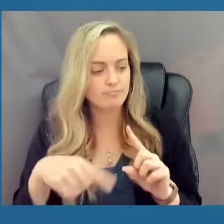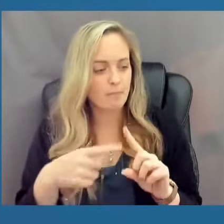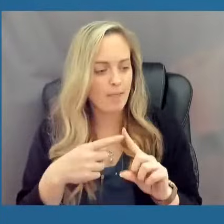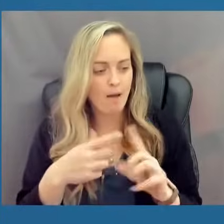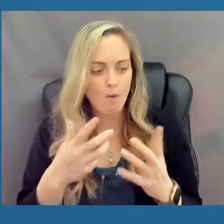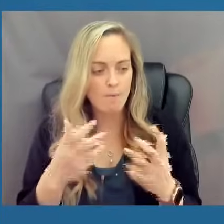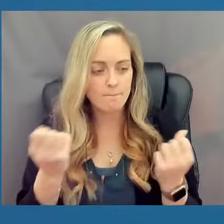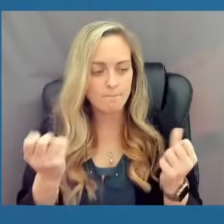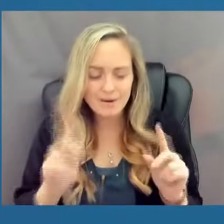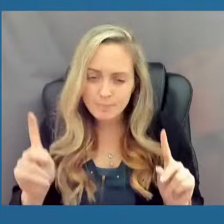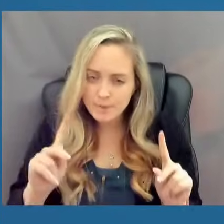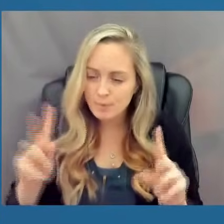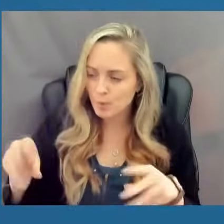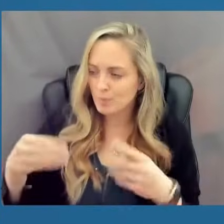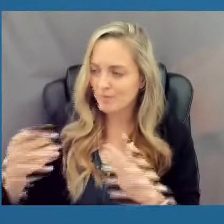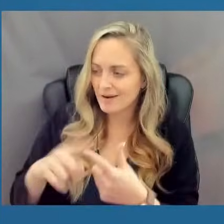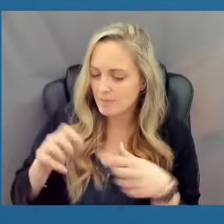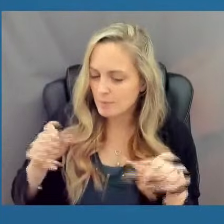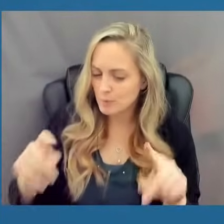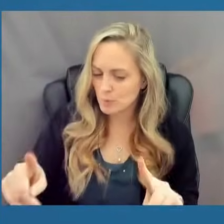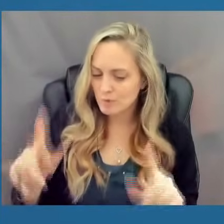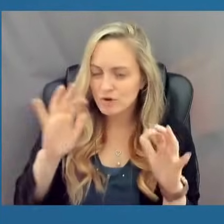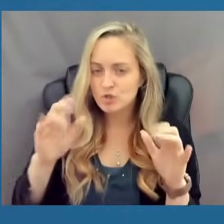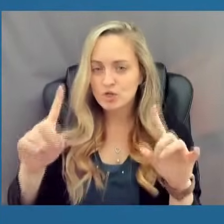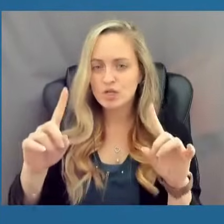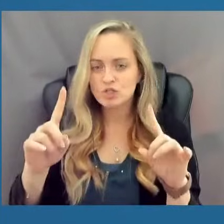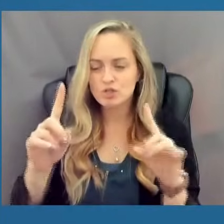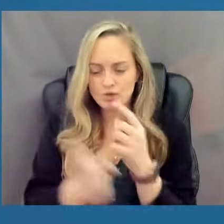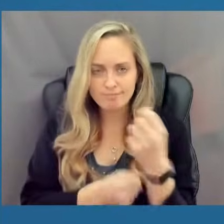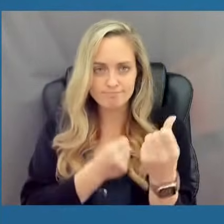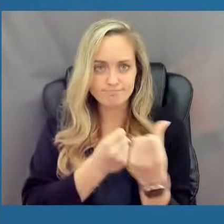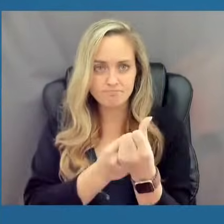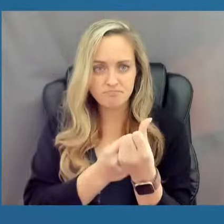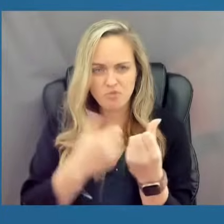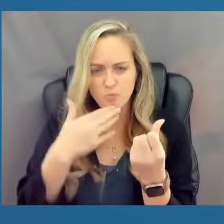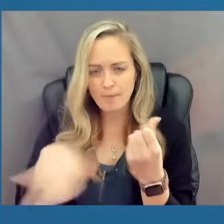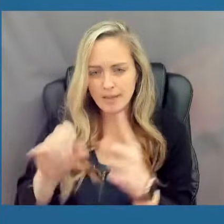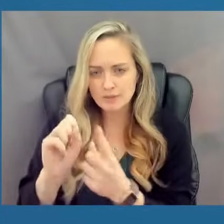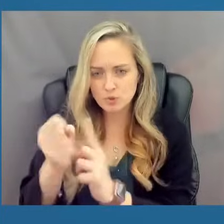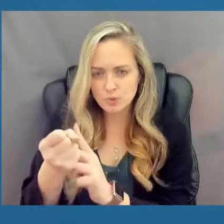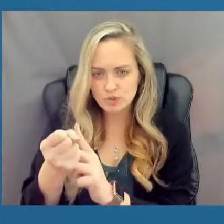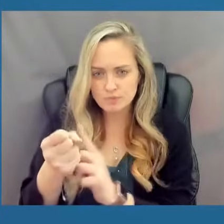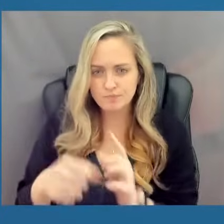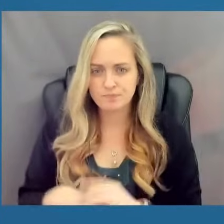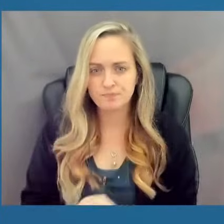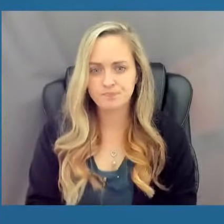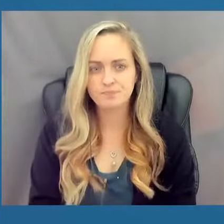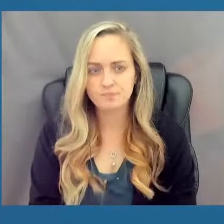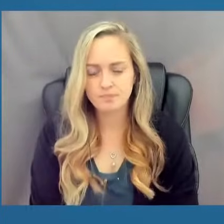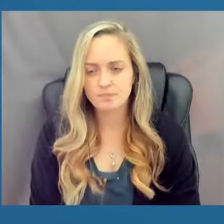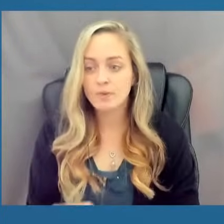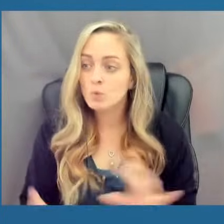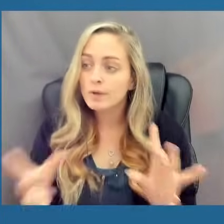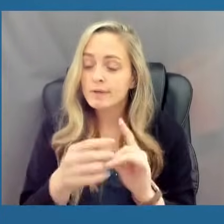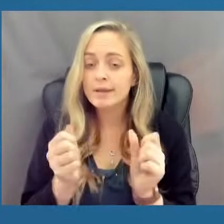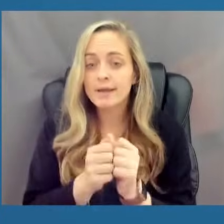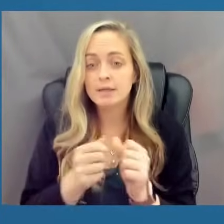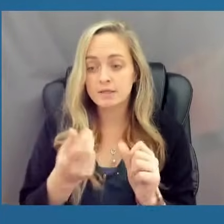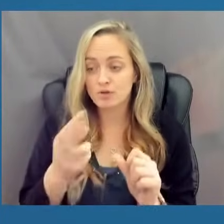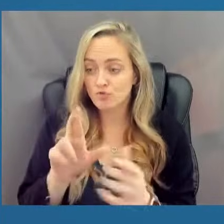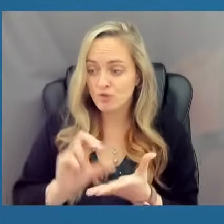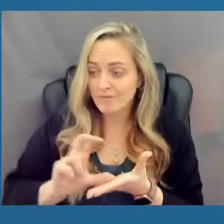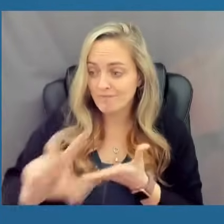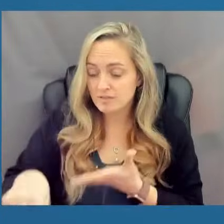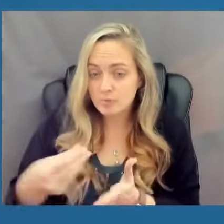the opportunity to get that education, to lift themselves out of their circumstances. And their SUNY Reconnect and our investments in the child care facilities are an important part of